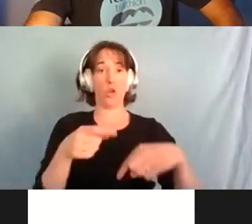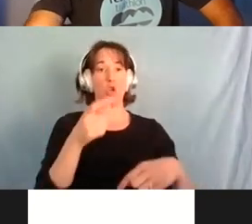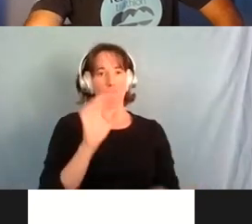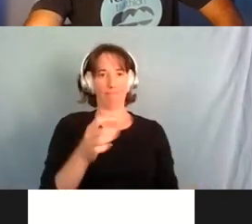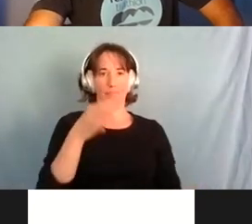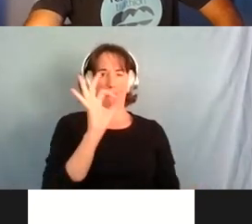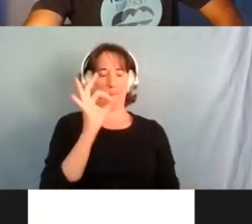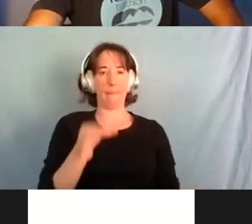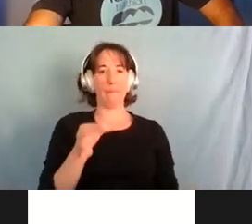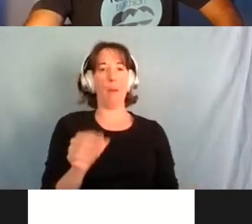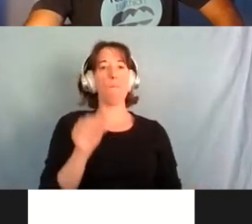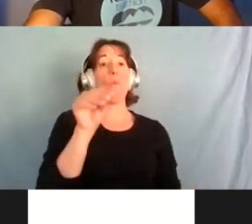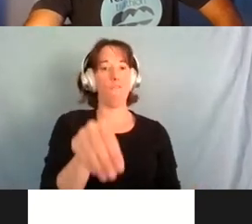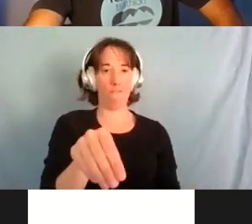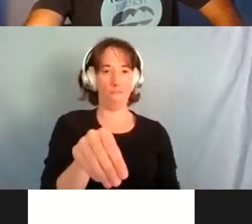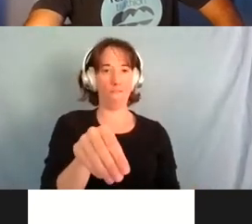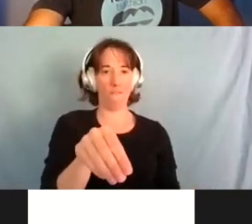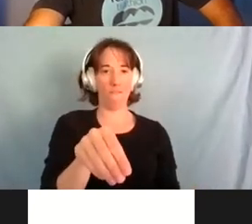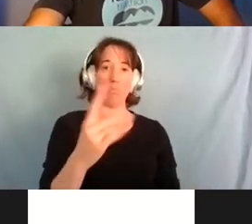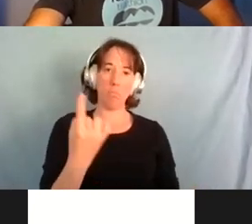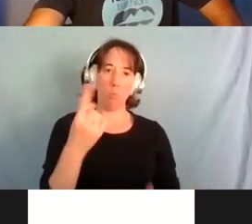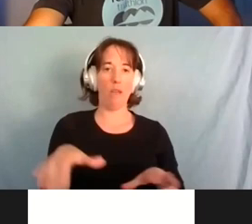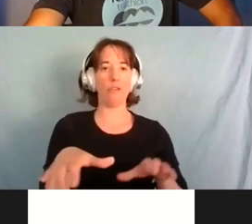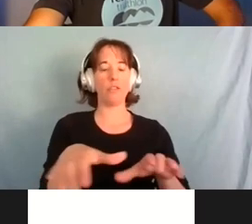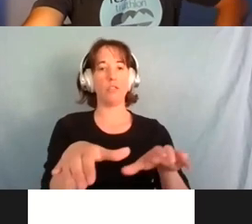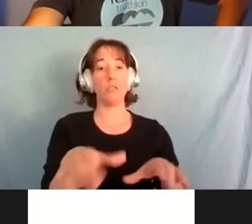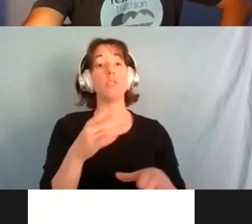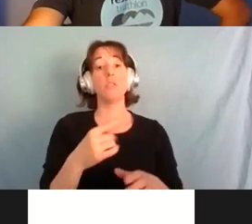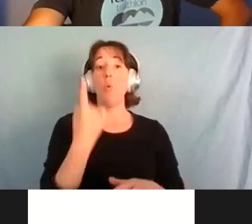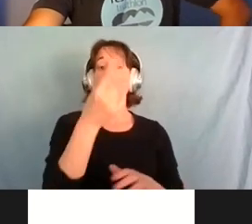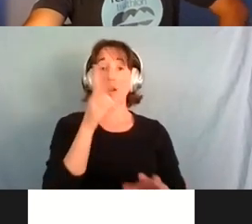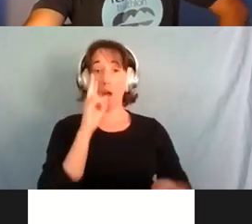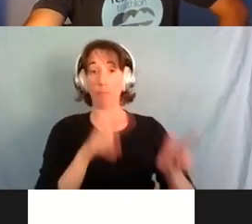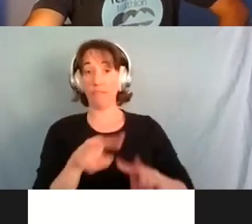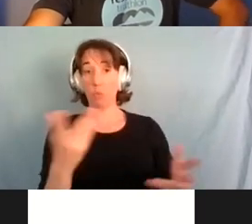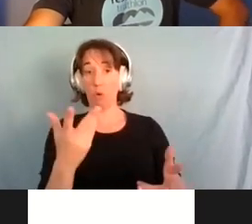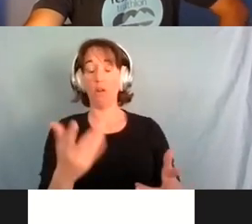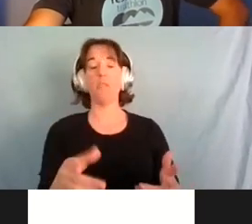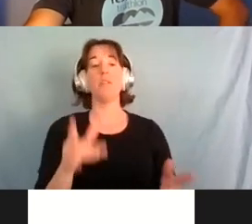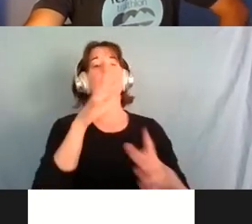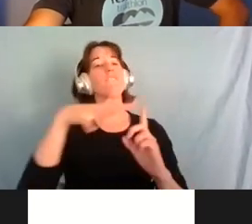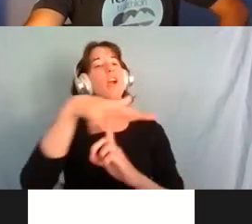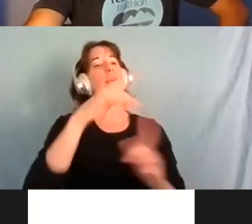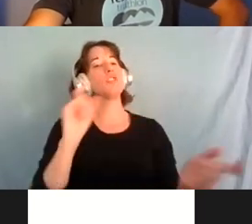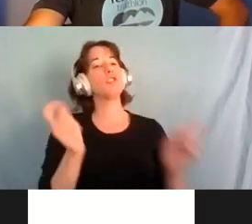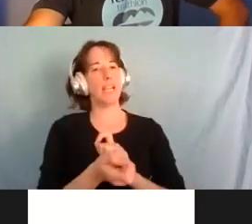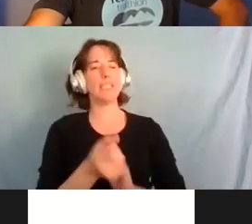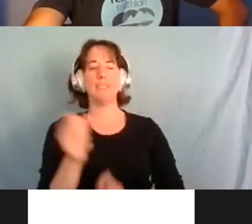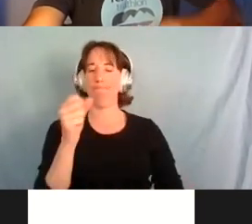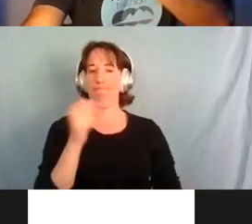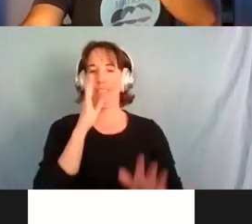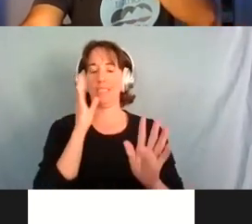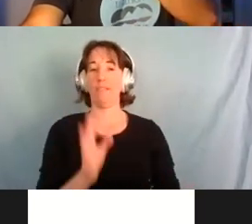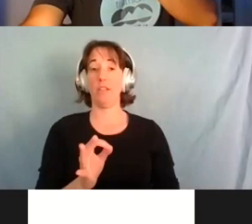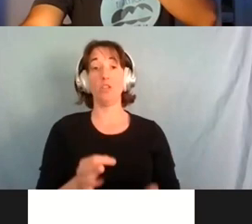is the change in environment, definitely. So the more specifically, you basically look at the state of the board itself,